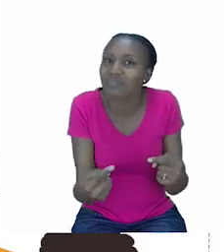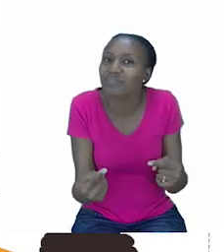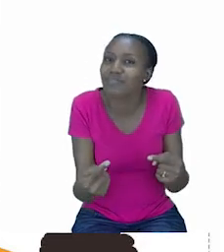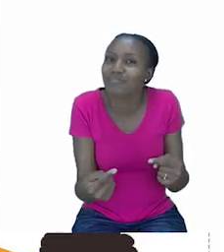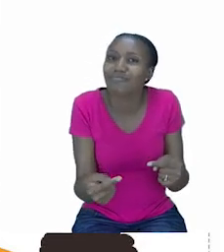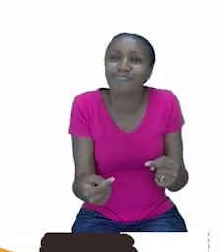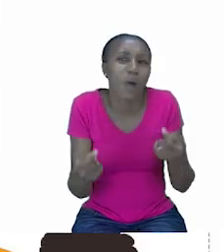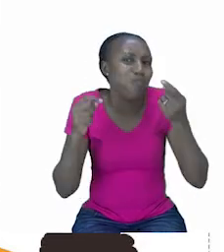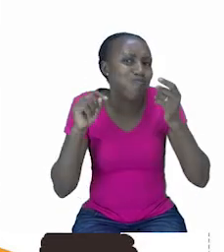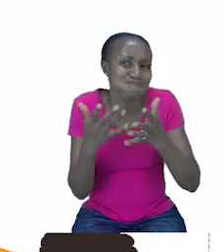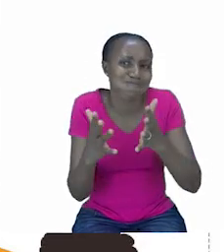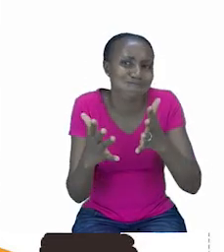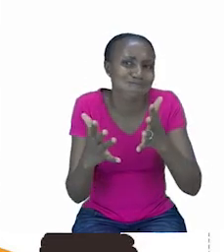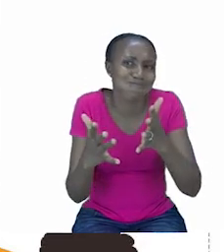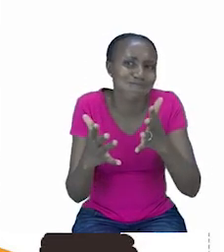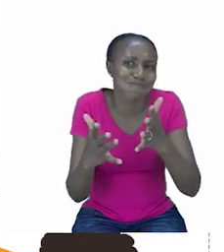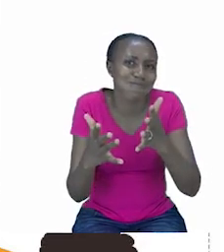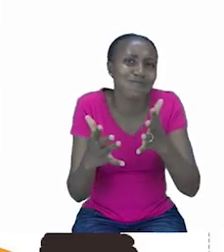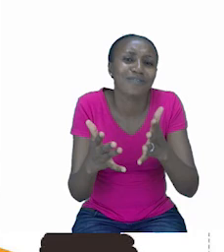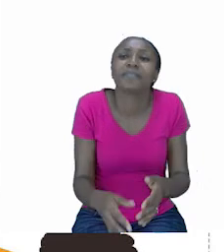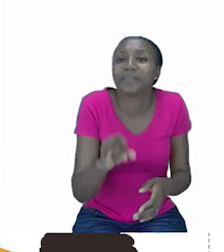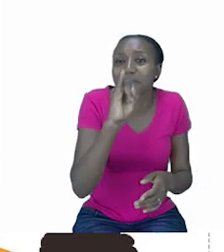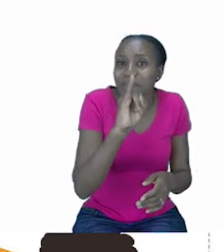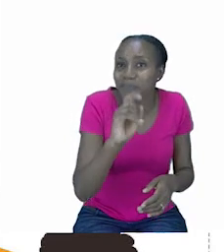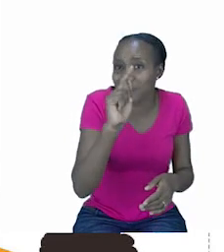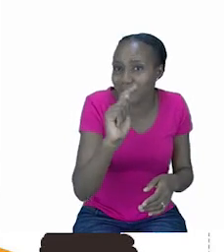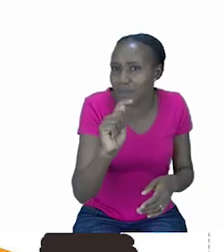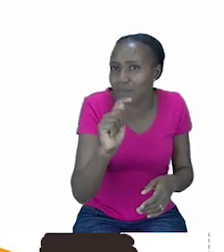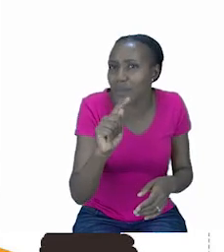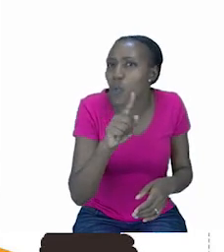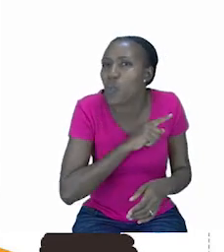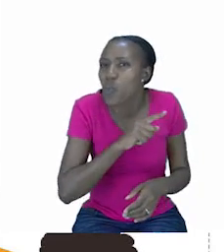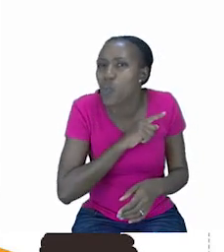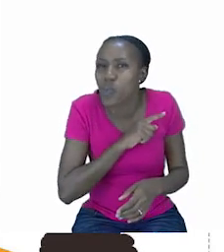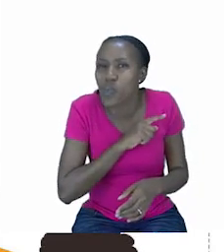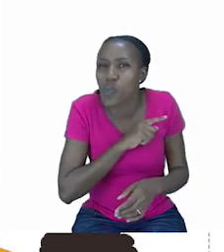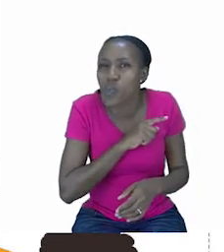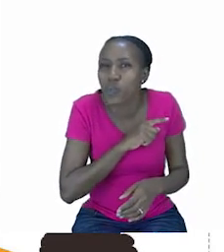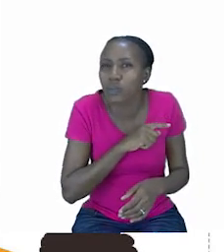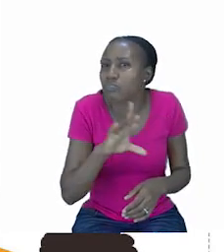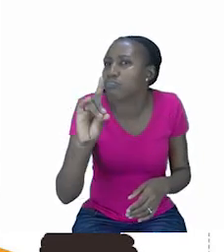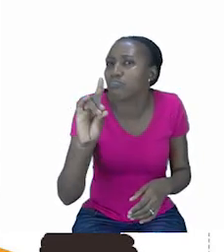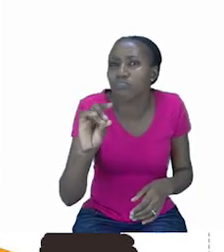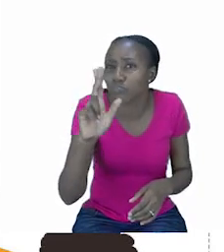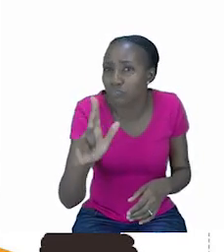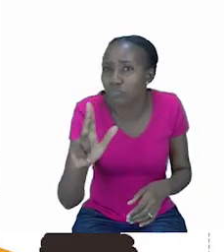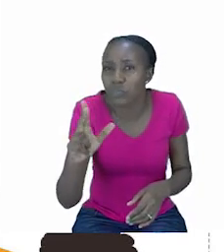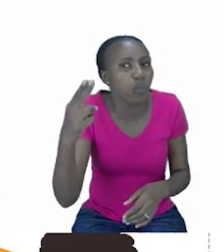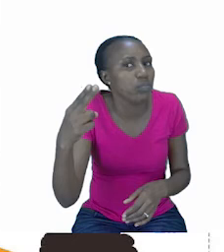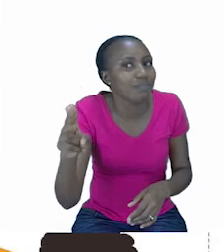Wonderful, grade ones. We say it. Because I explained before,